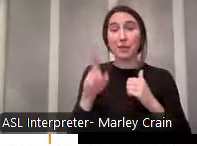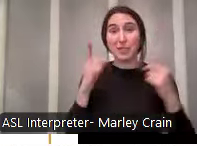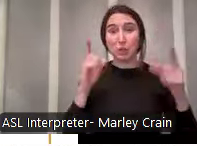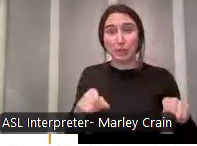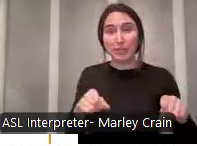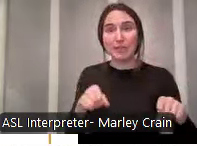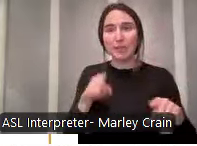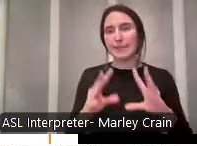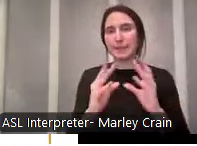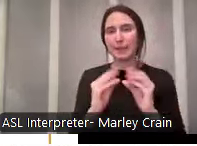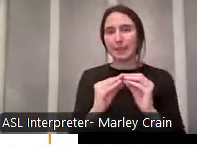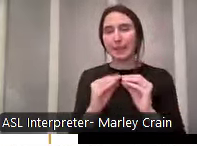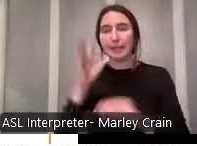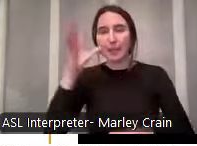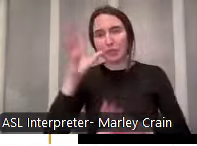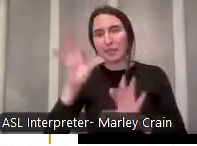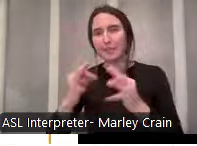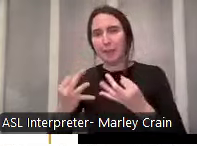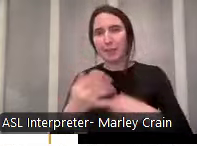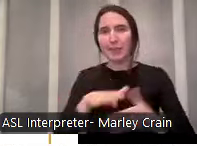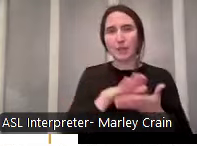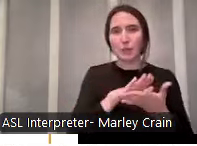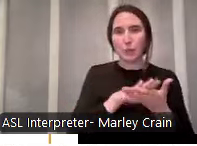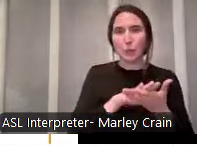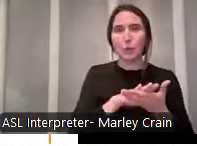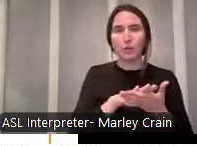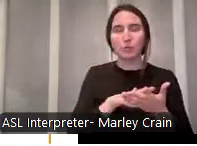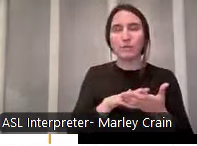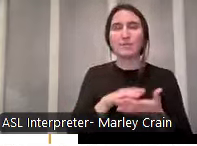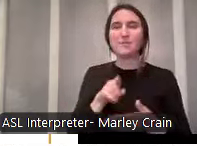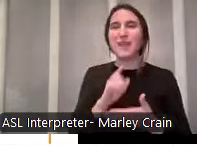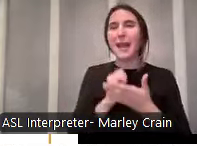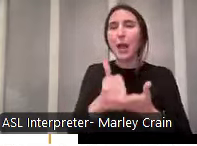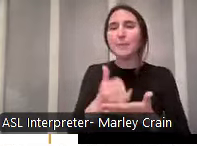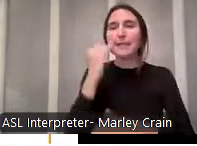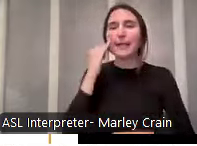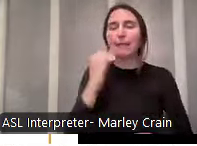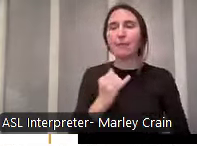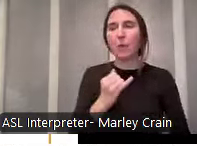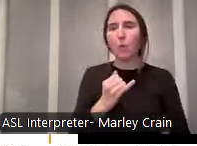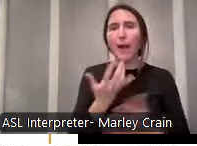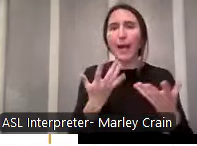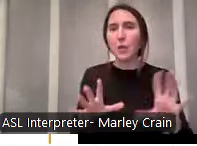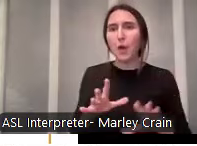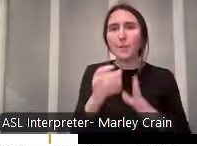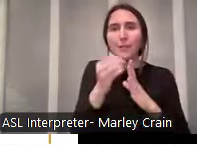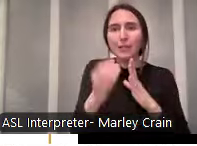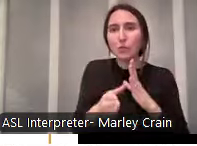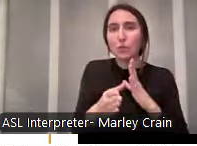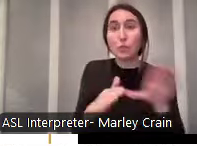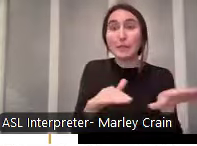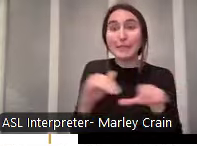Mediation can be especially helpful if you want your child to stay at a school and it's a situation where it's just nobody